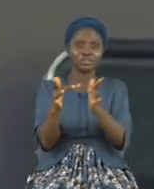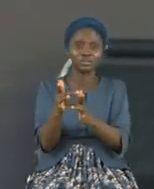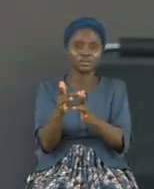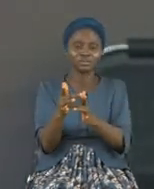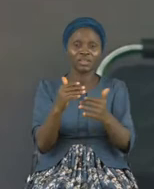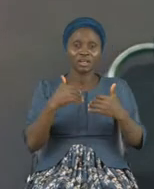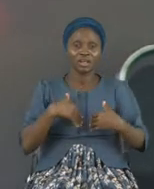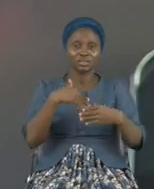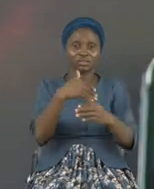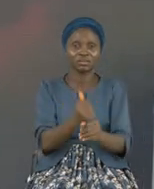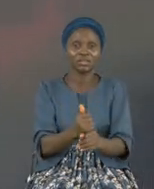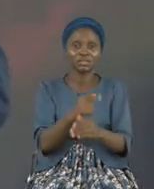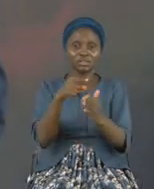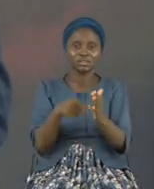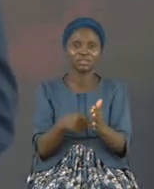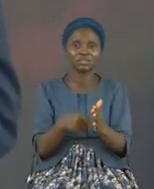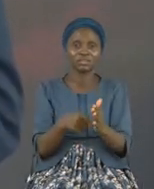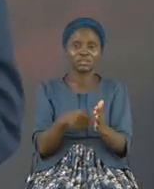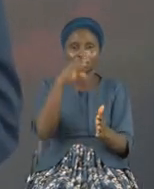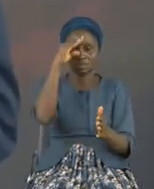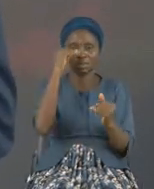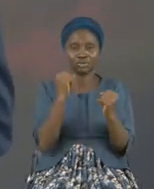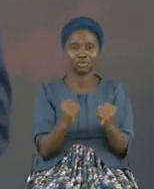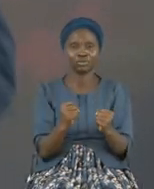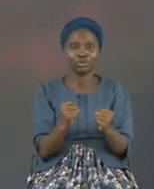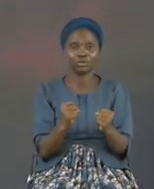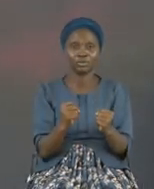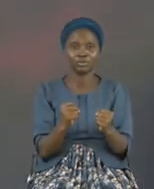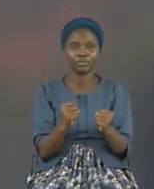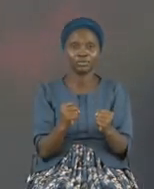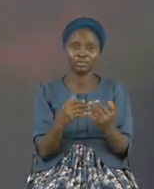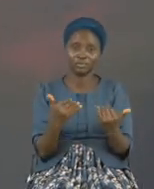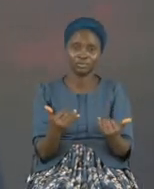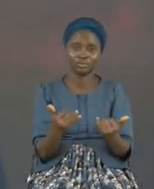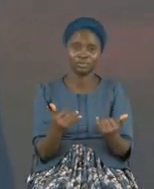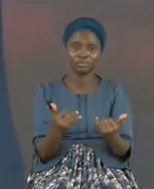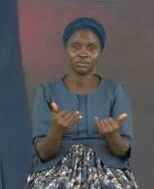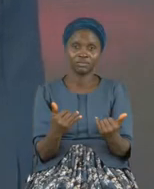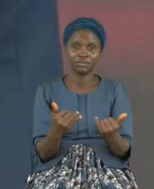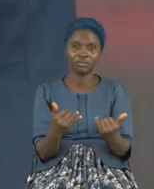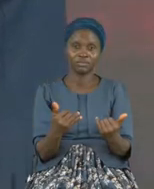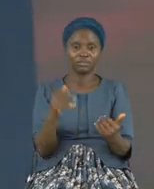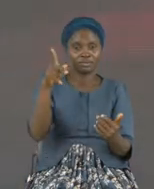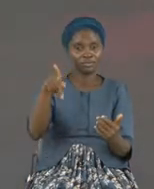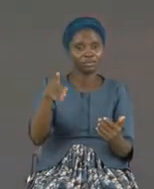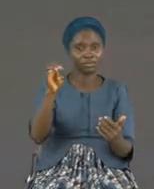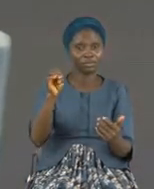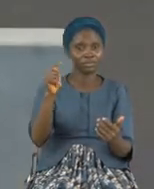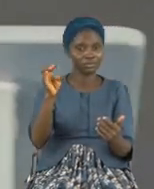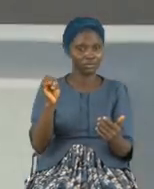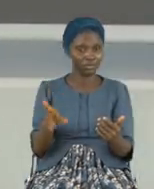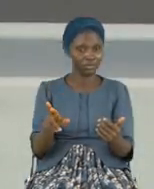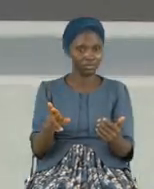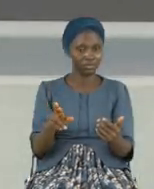made this man strong. Now, Peter himself,